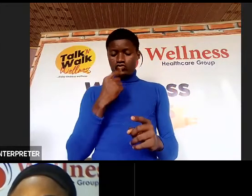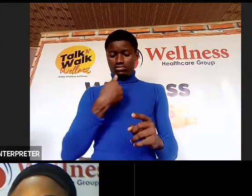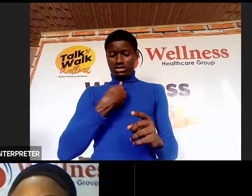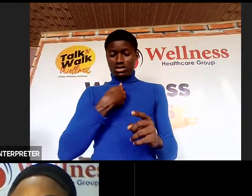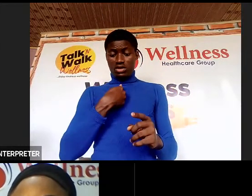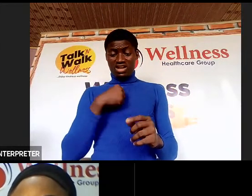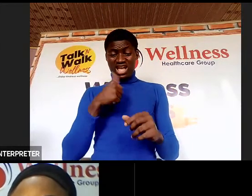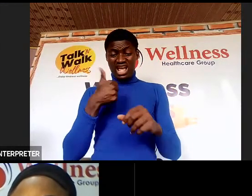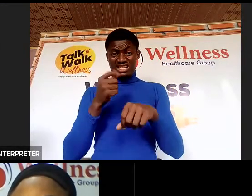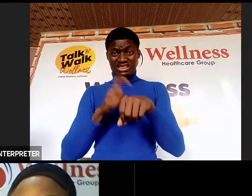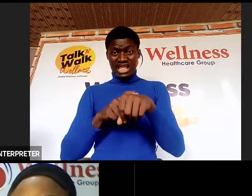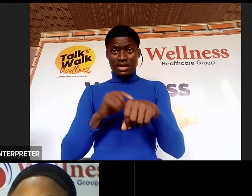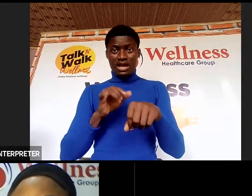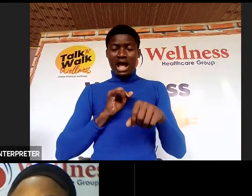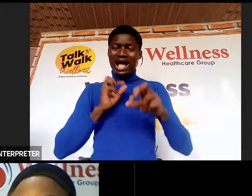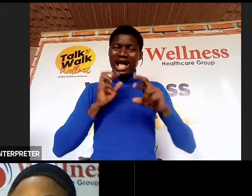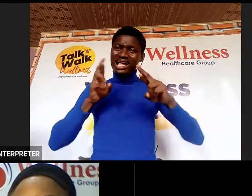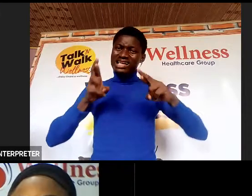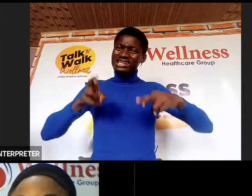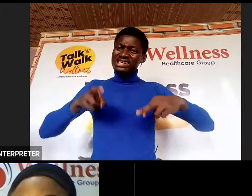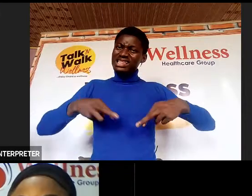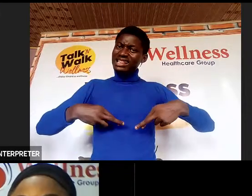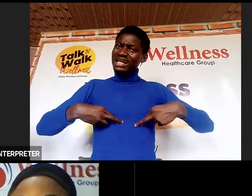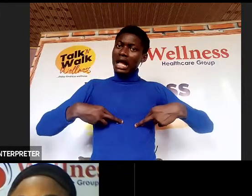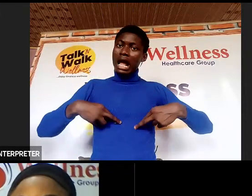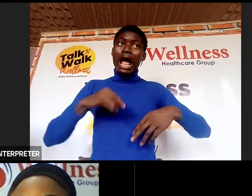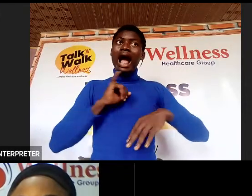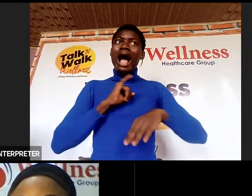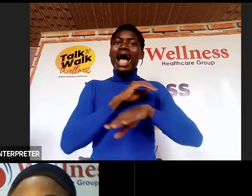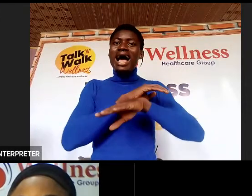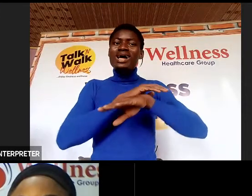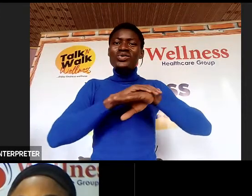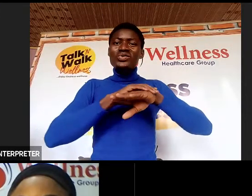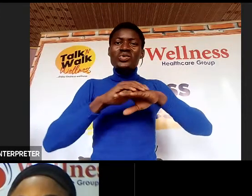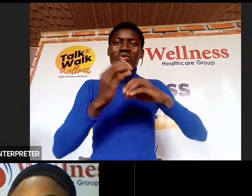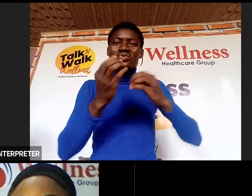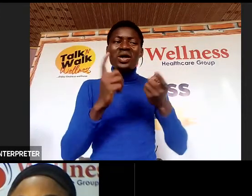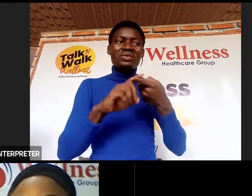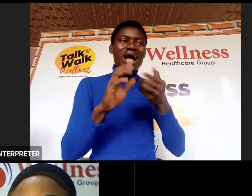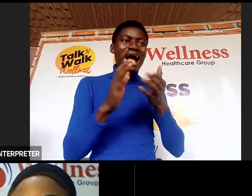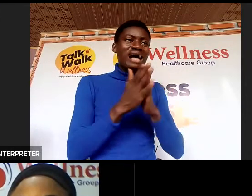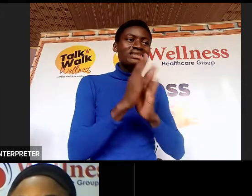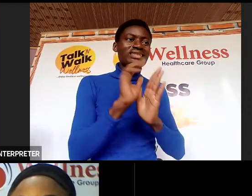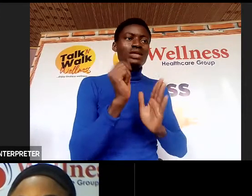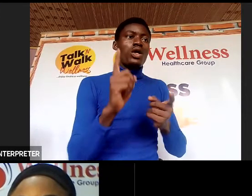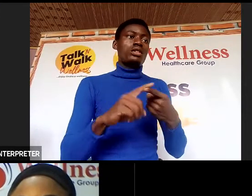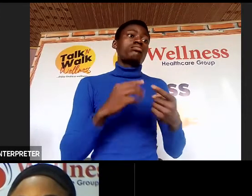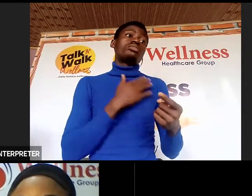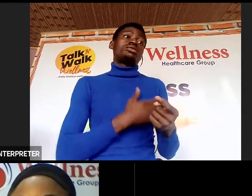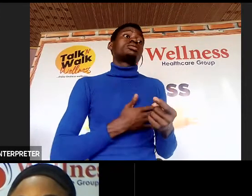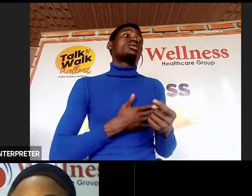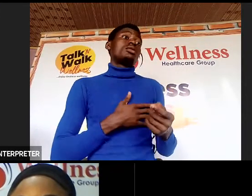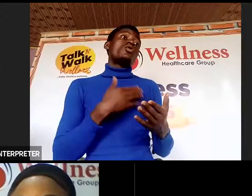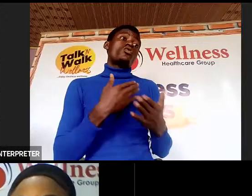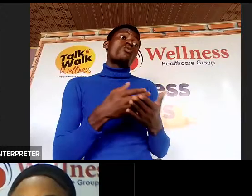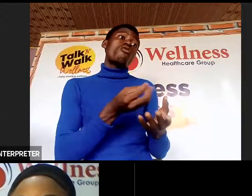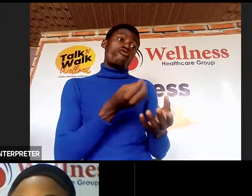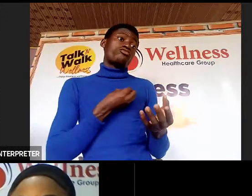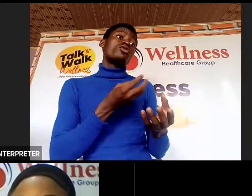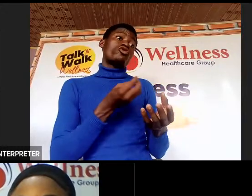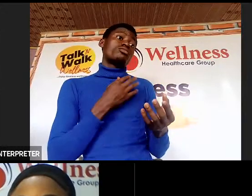anybody for a brass farthing. I want to be self-sufficient, most likely like Adetutu's dad. I want to be able to